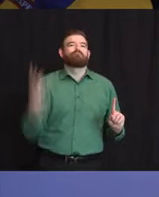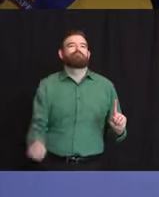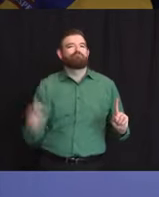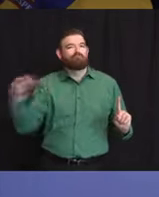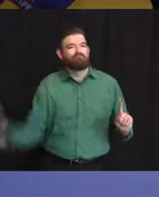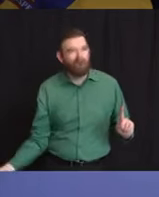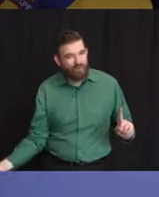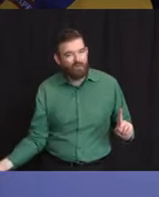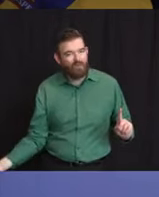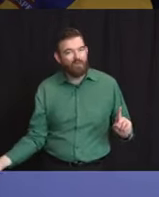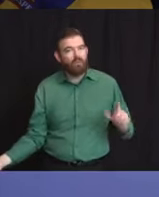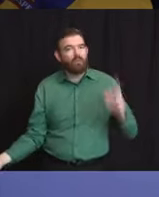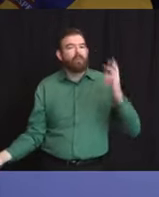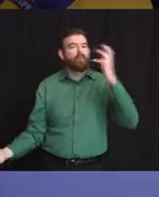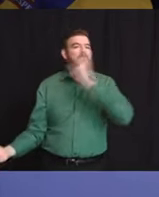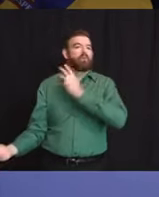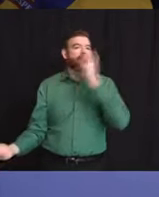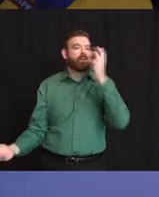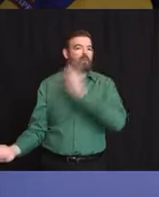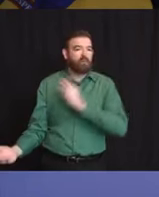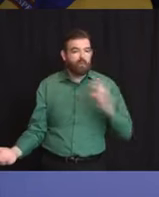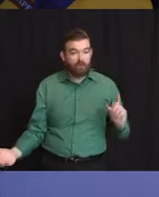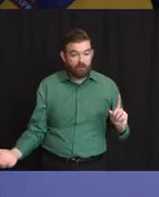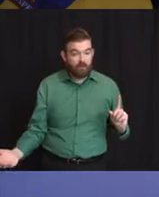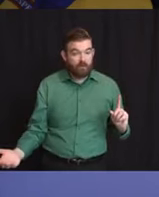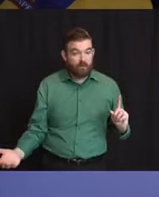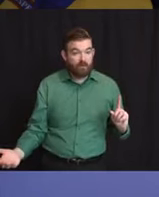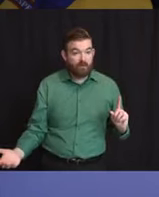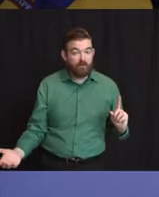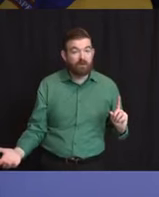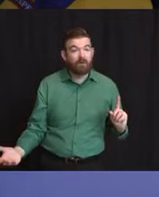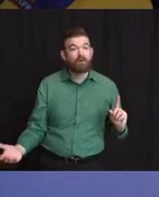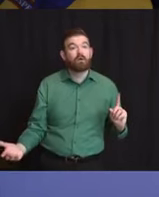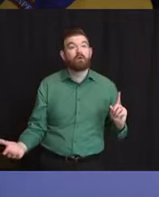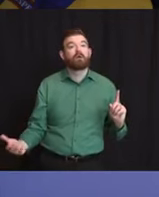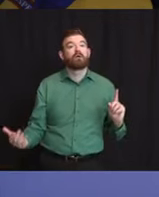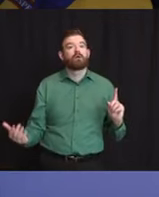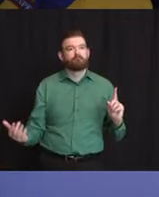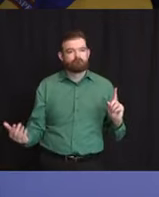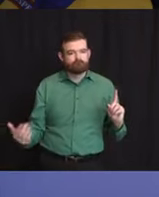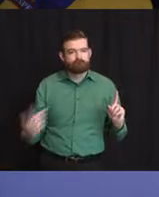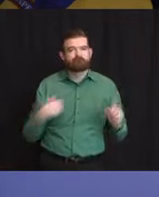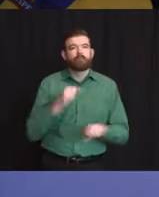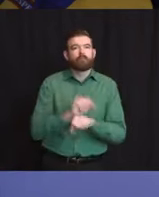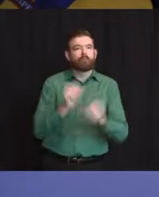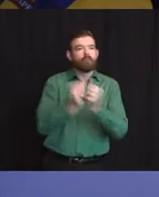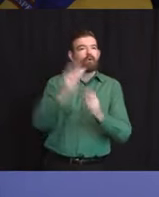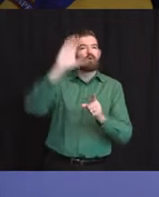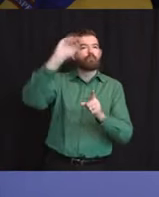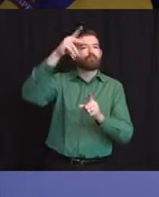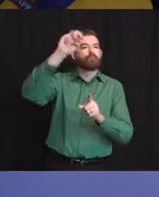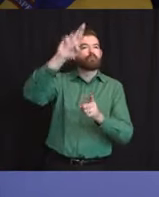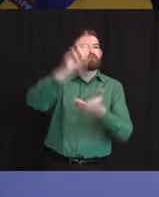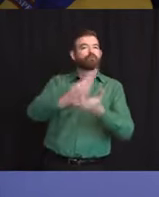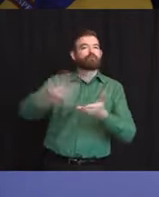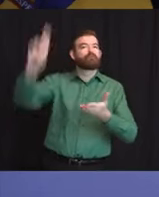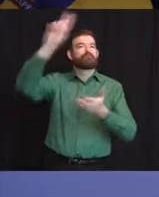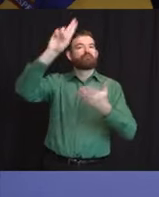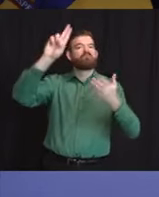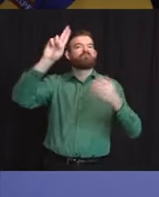Additionally, today, Cooper University, in collaboration with Cooper University Health System, we will complete testing